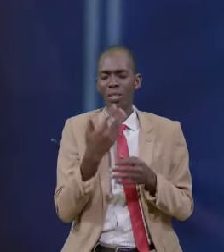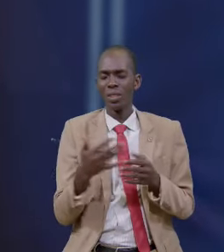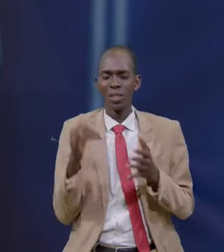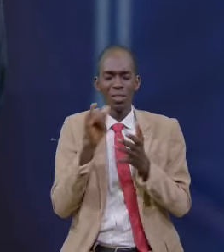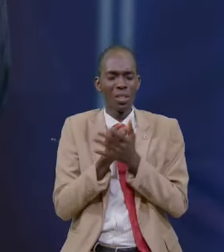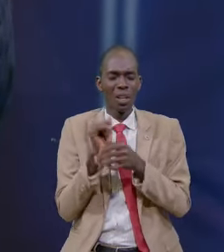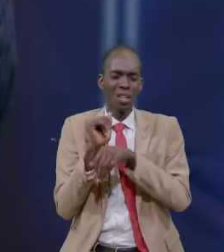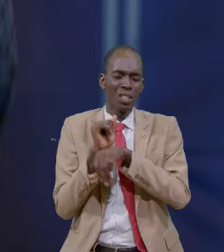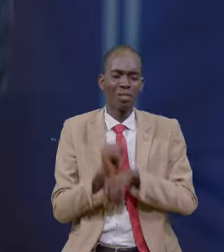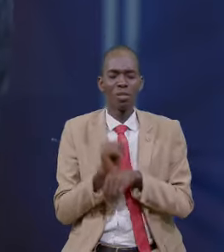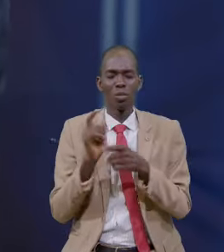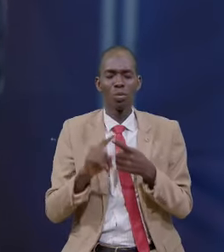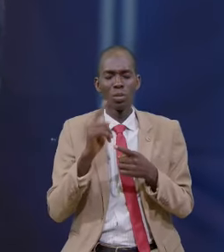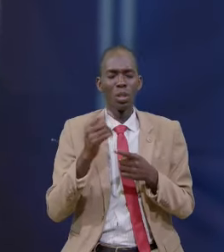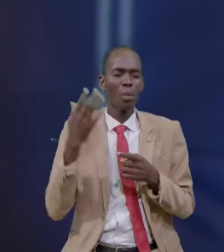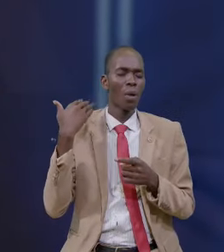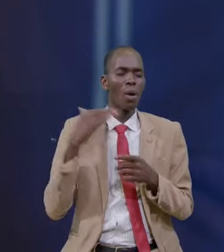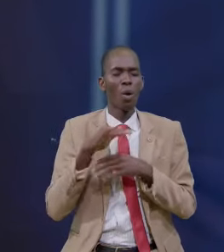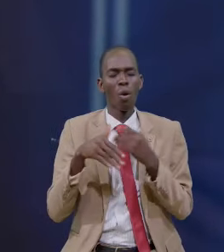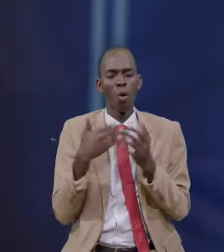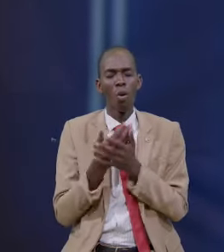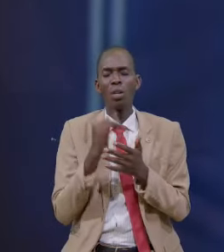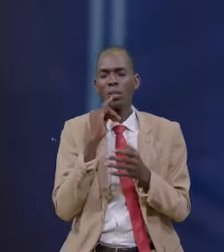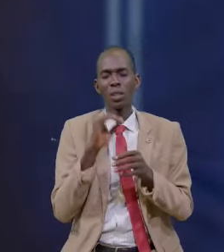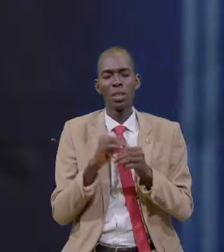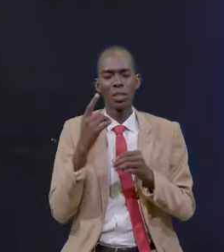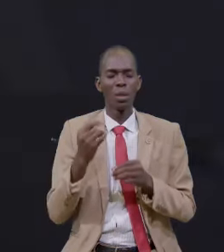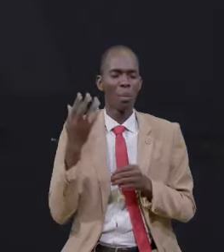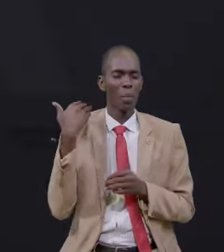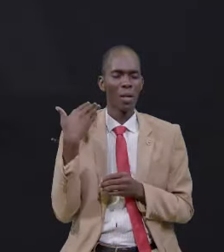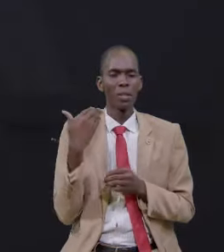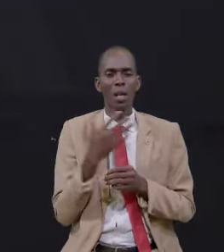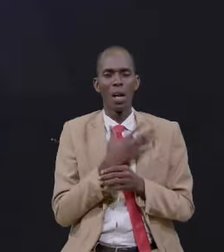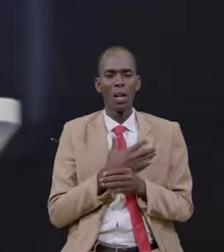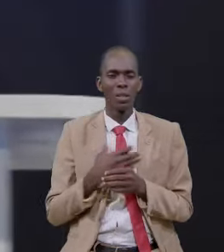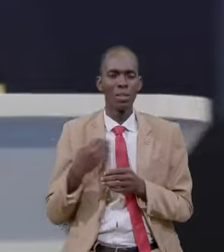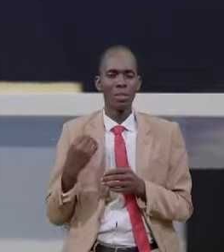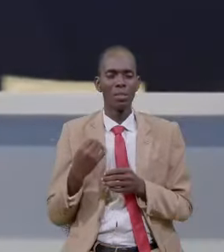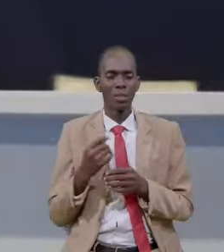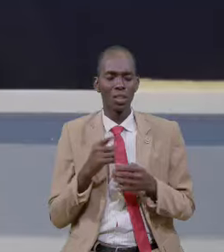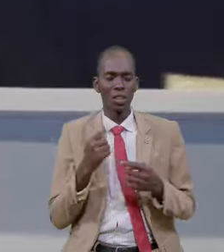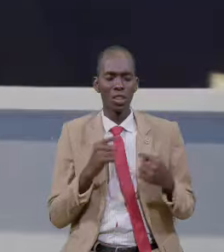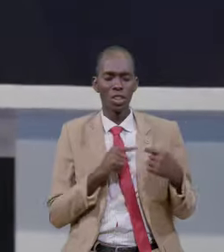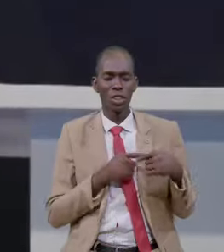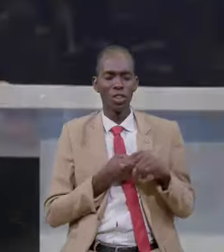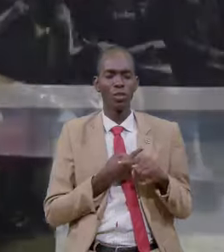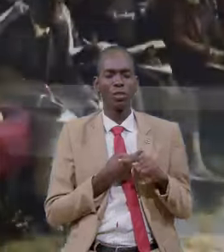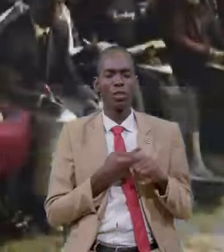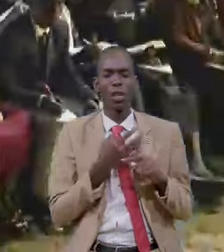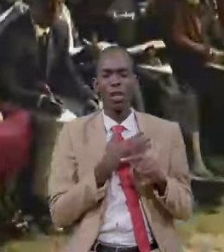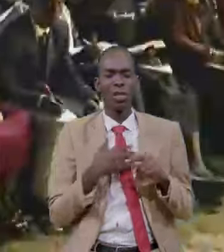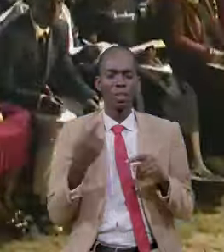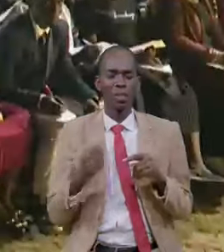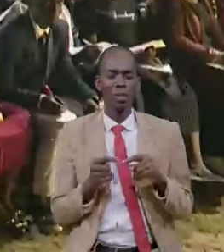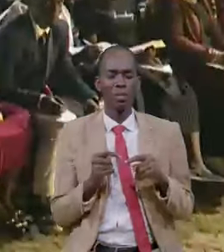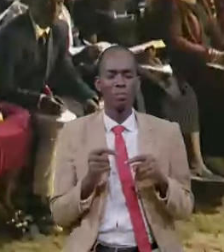tied you to the past. What's in the past? What's coming from the past? Guilt, condemnation. When somebody